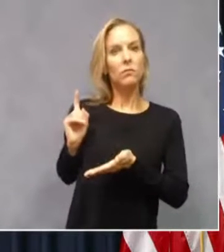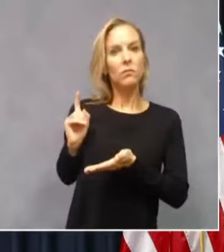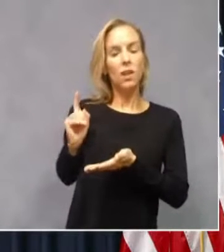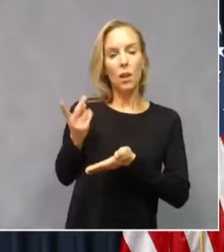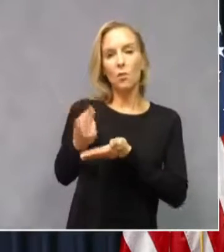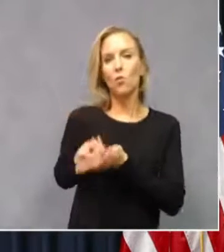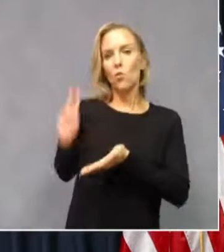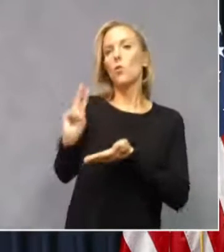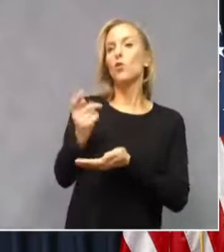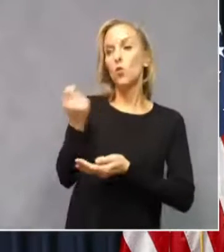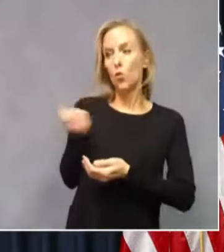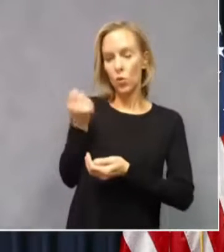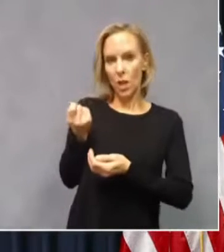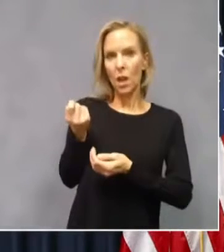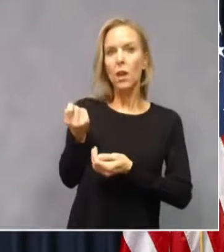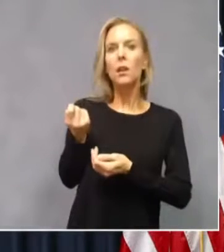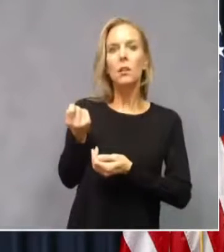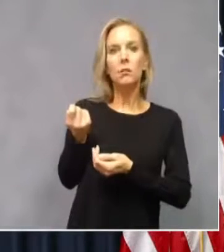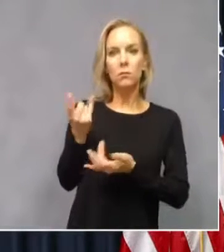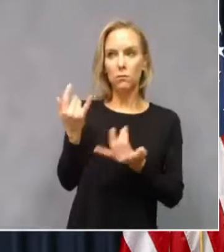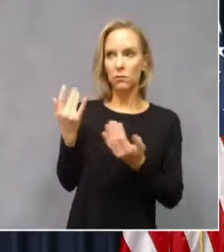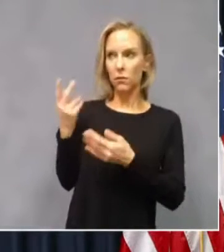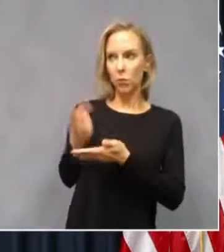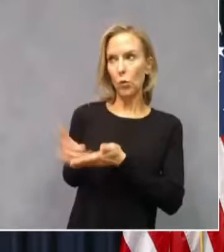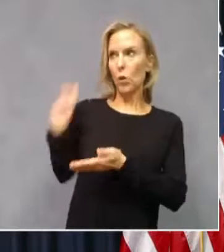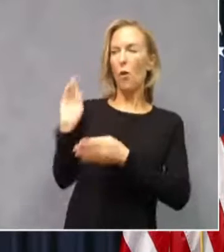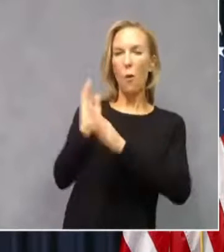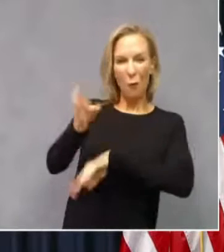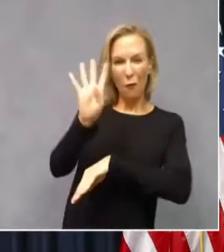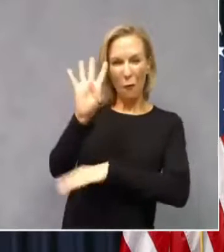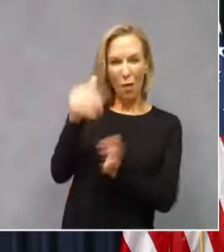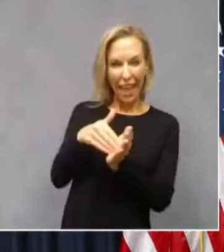we had over 4,000 cases. Today, we're reporting